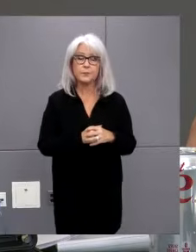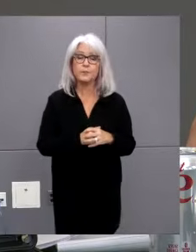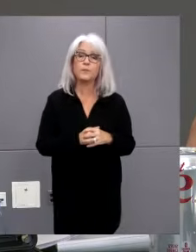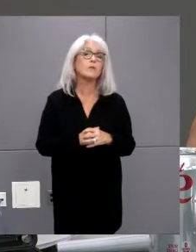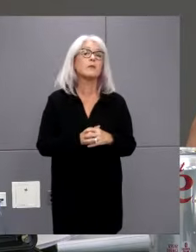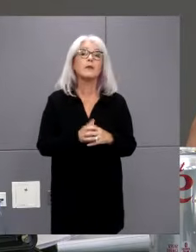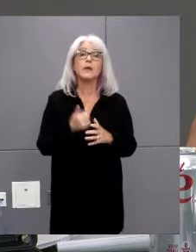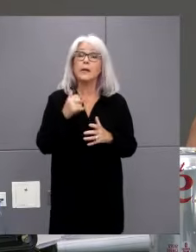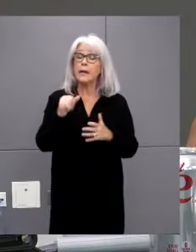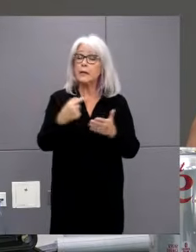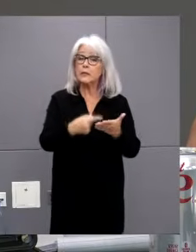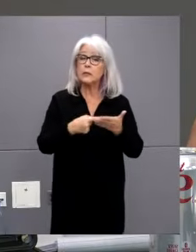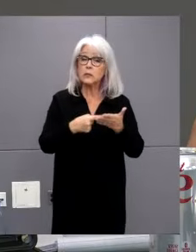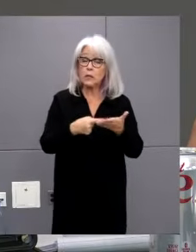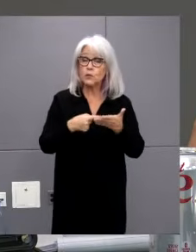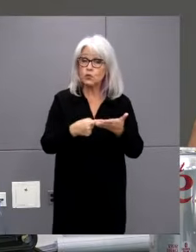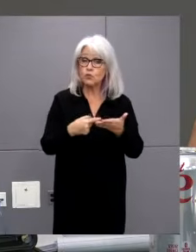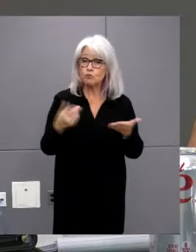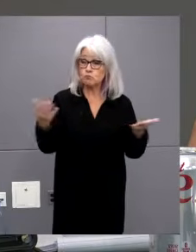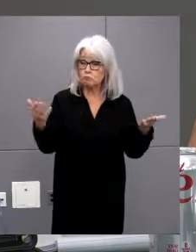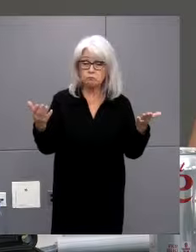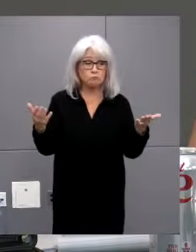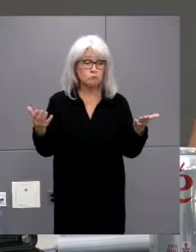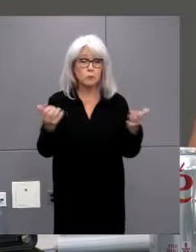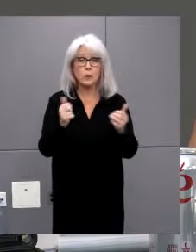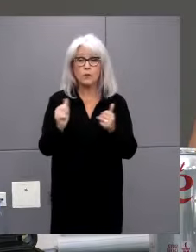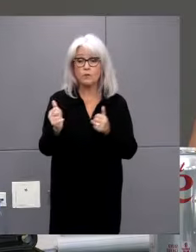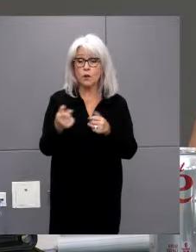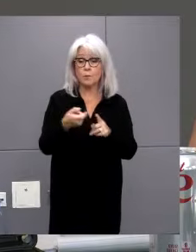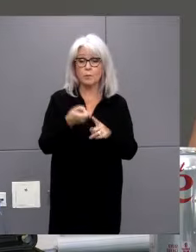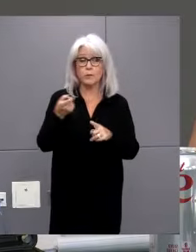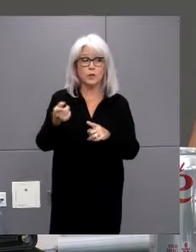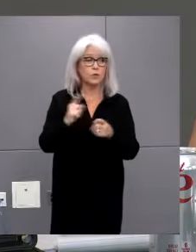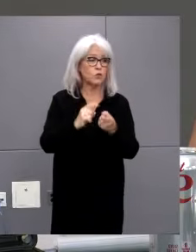Is there any discussion on any of the changes?